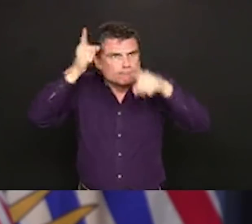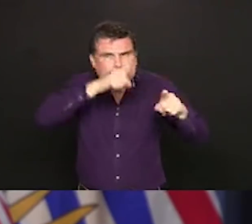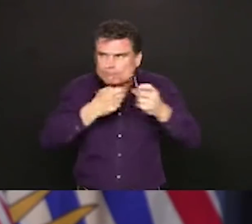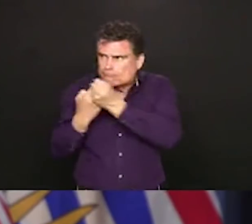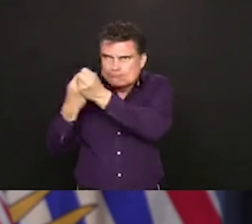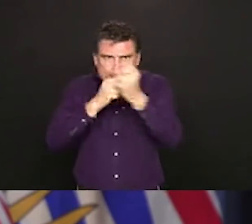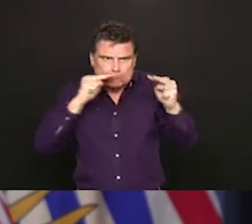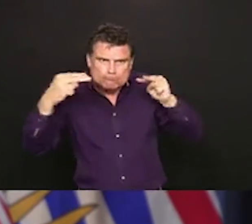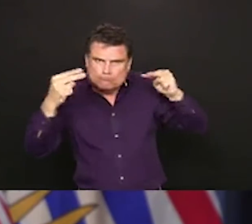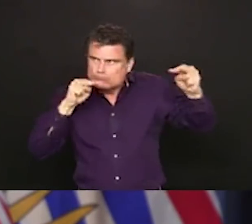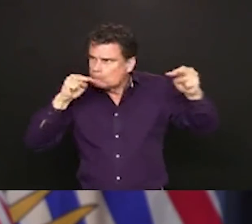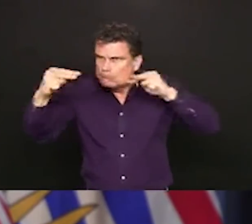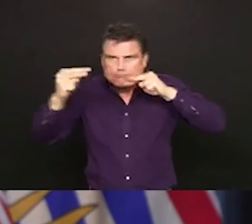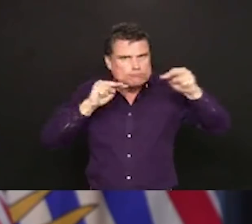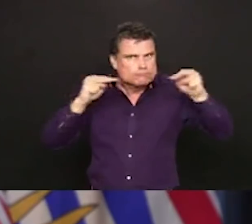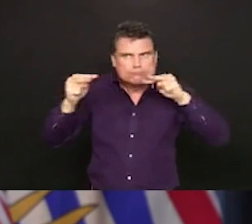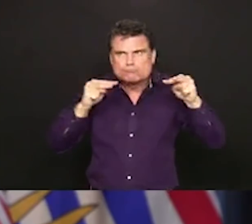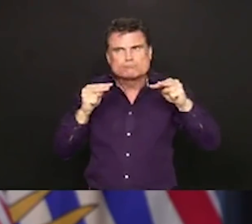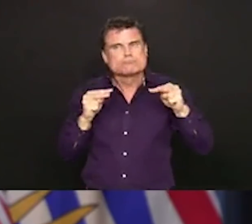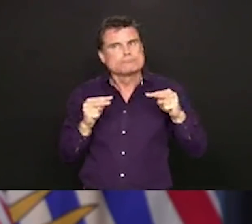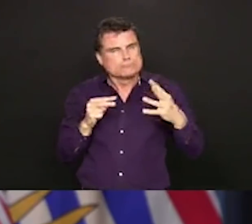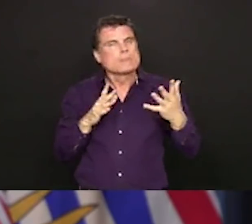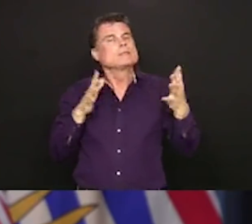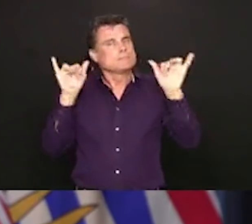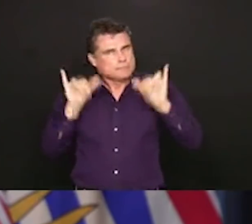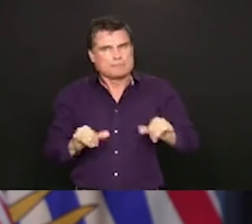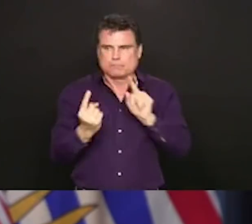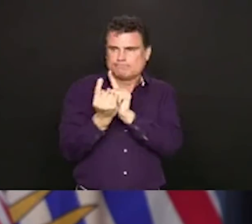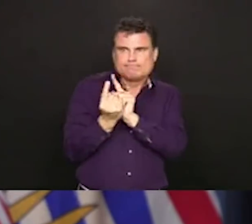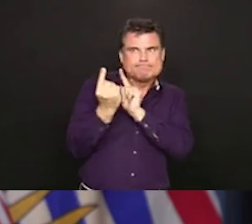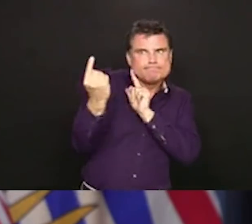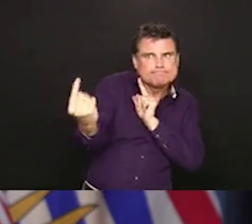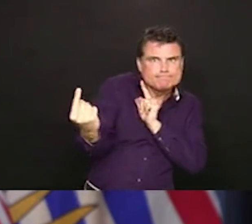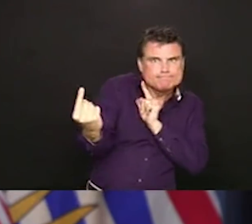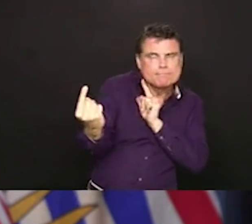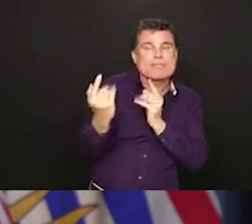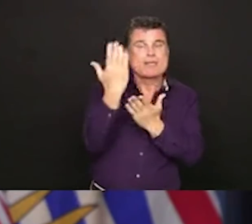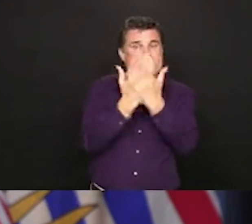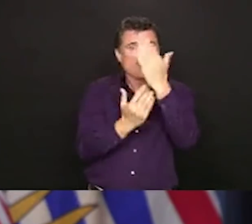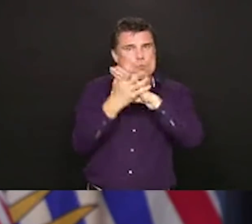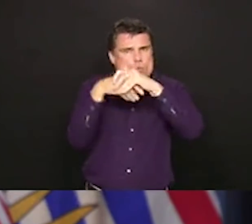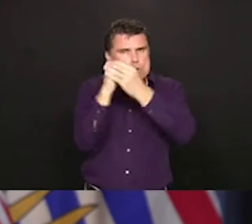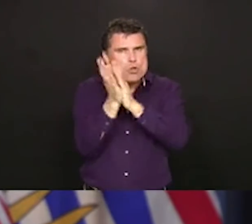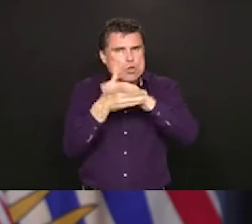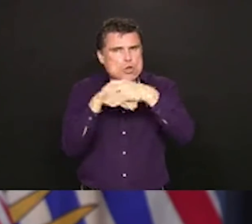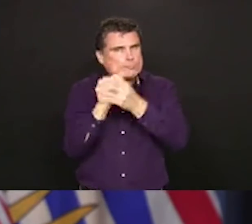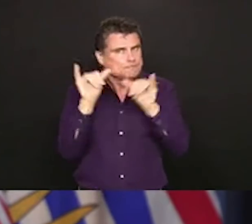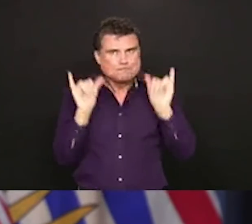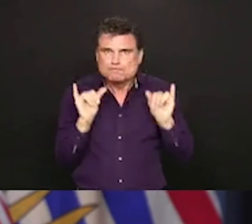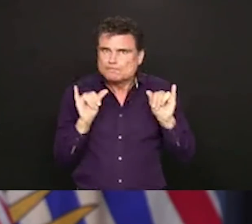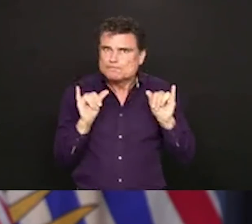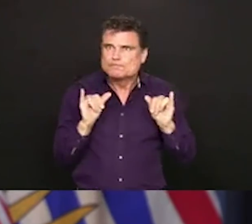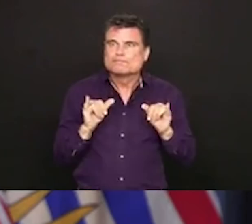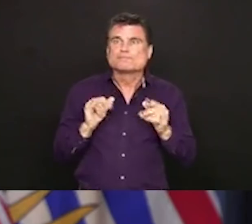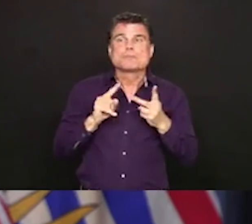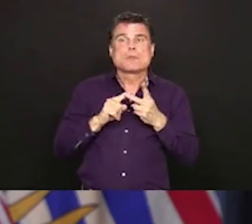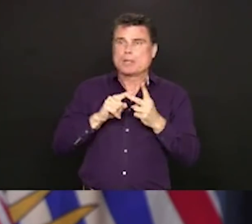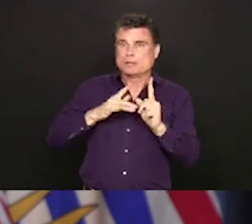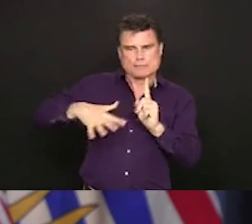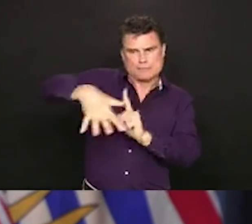Cleaning our hands regularly. Maintaining clean cleanliness in our environment. Particularly those high-touch areas.